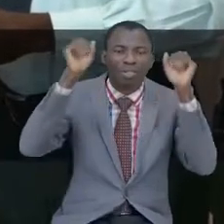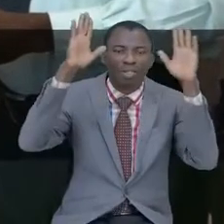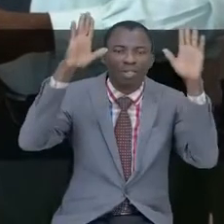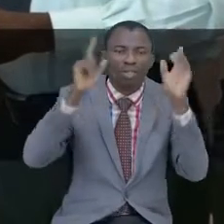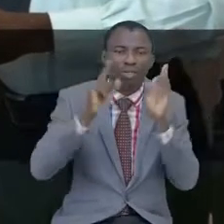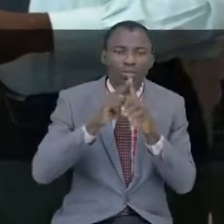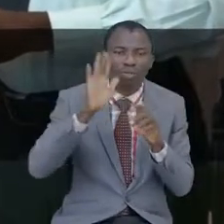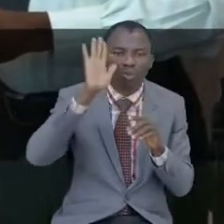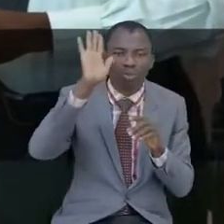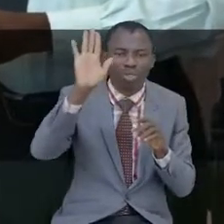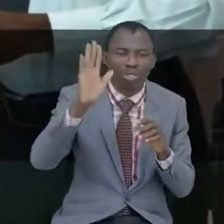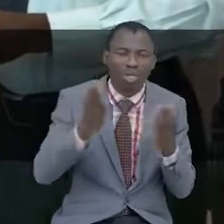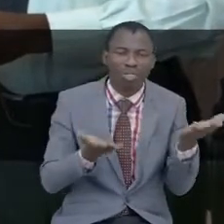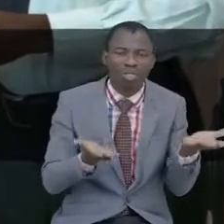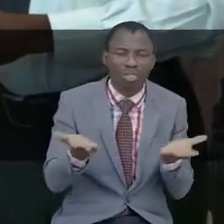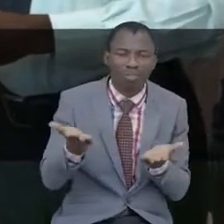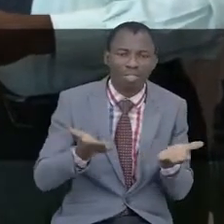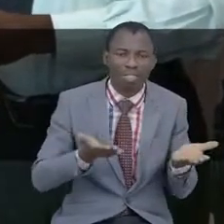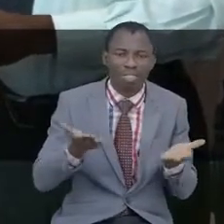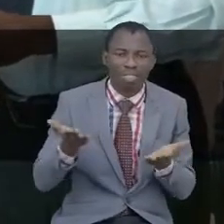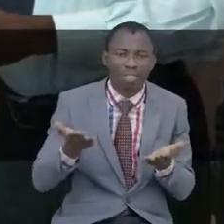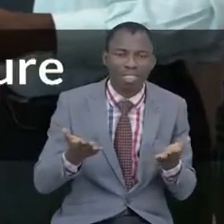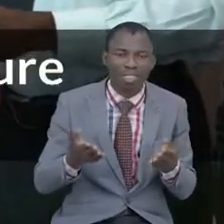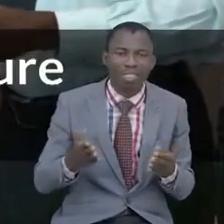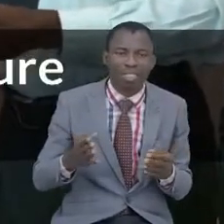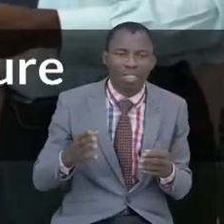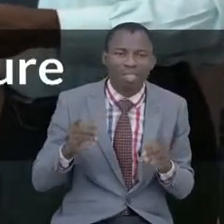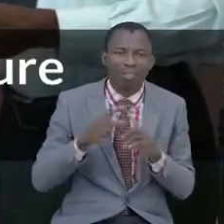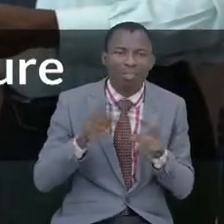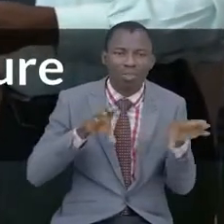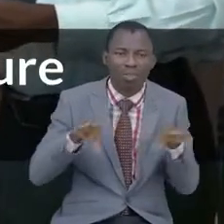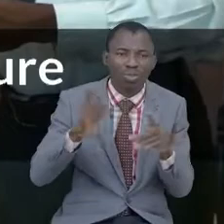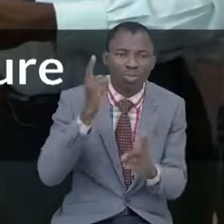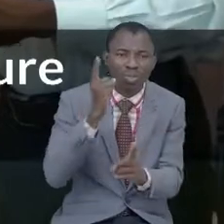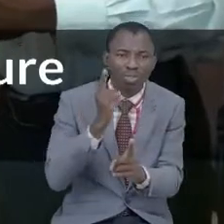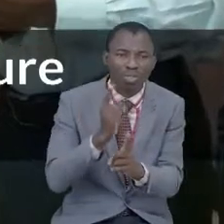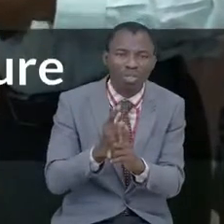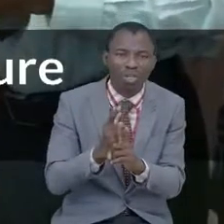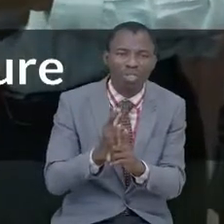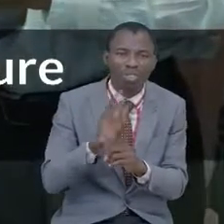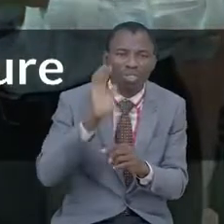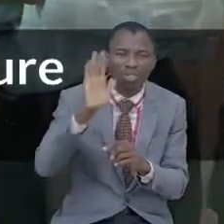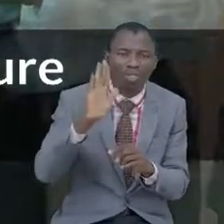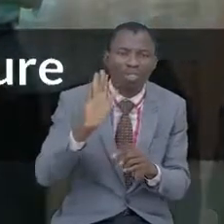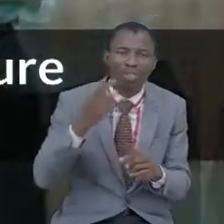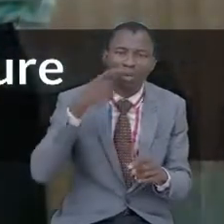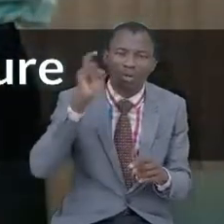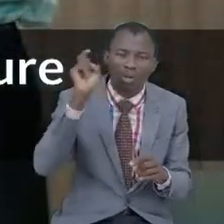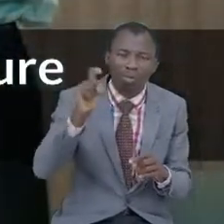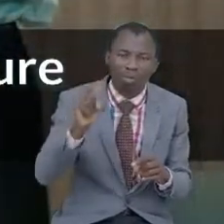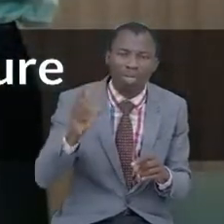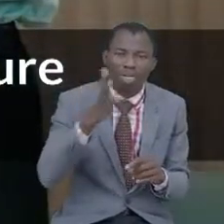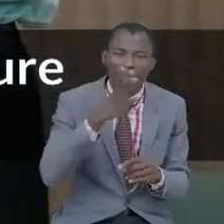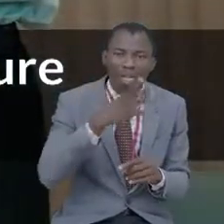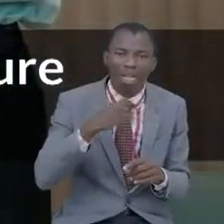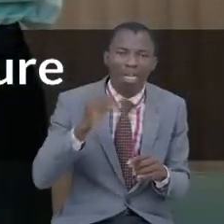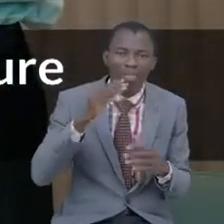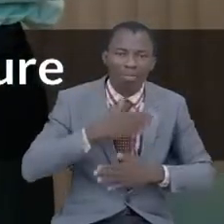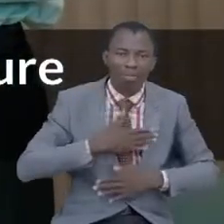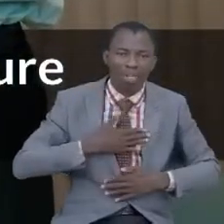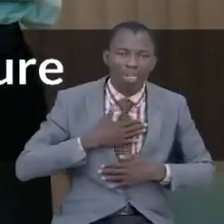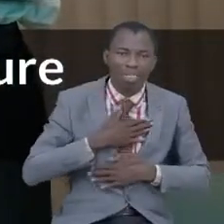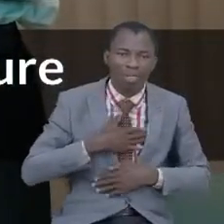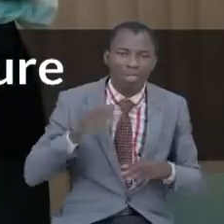consecrated to your service, to do just your bidding and pleasure. Give